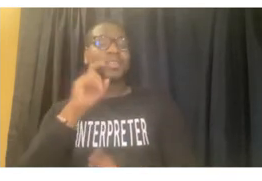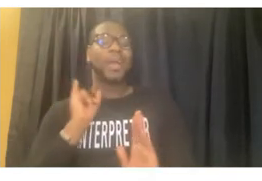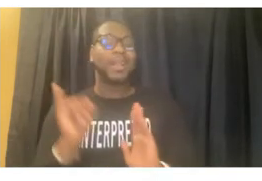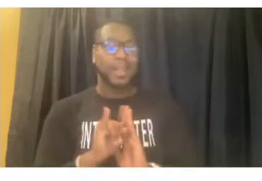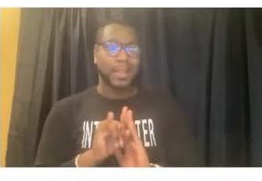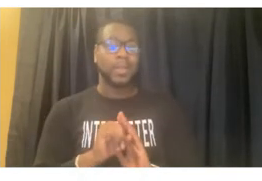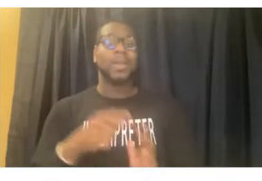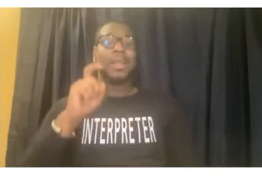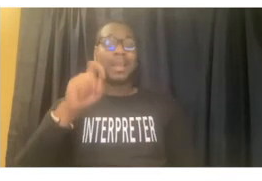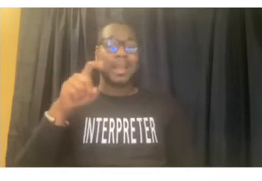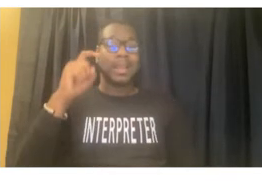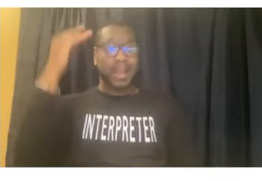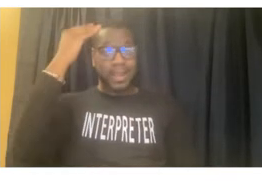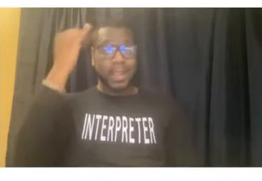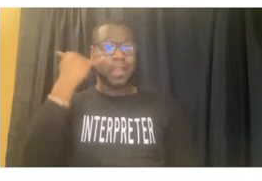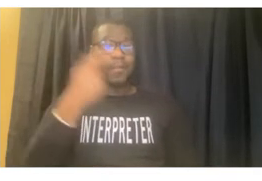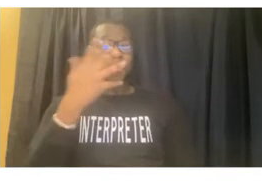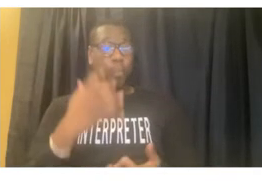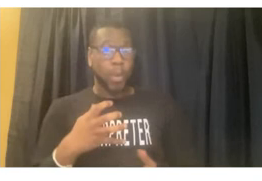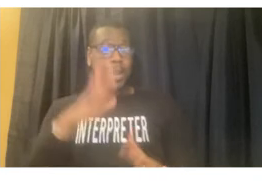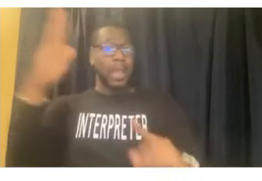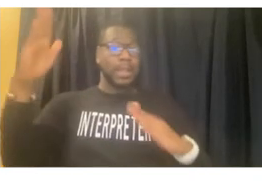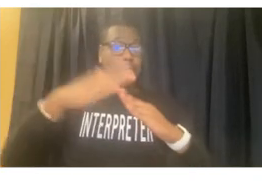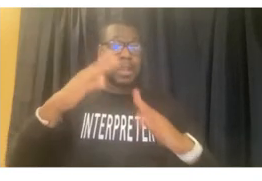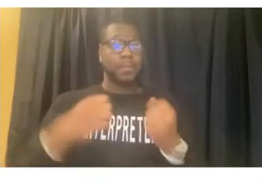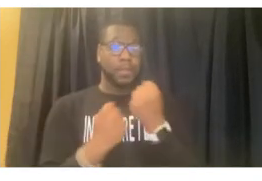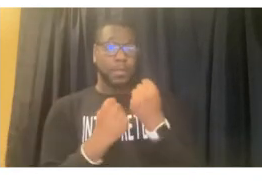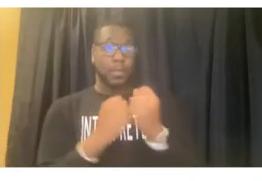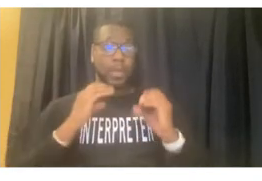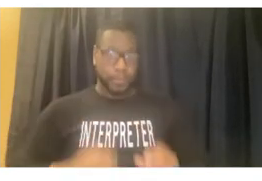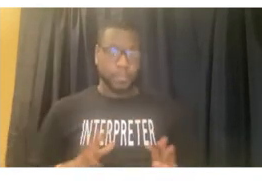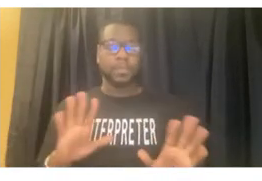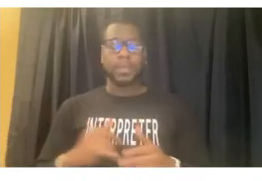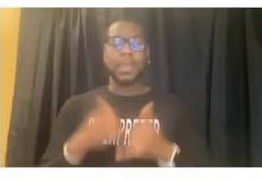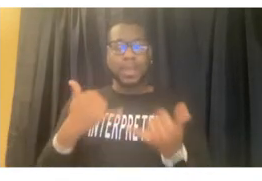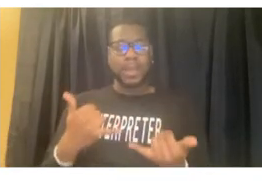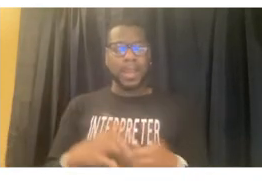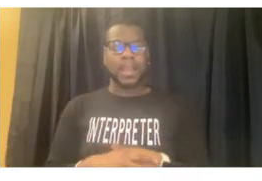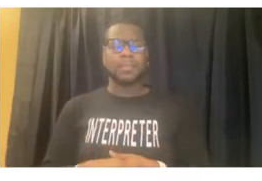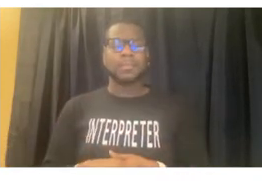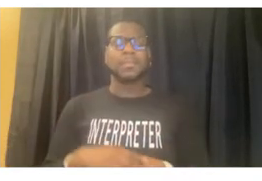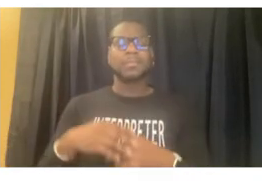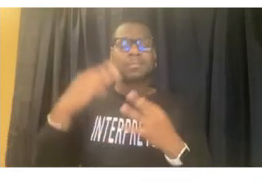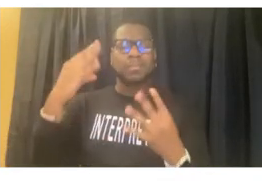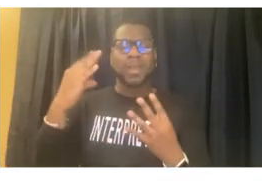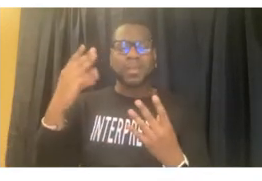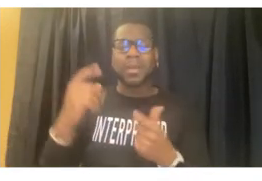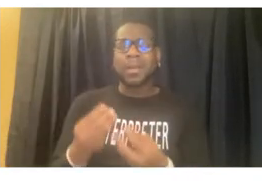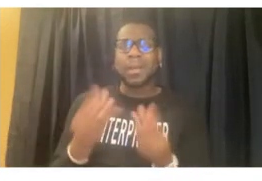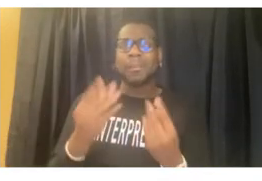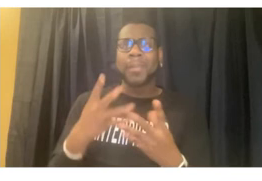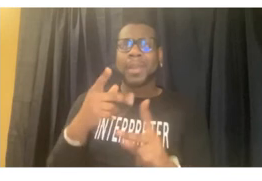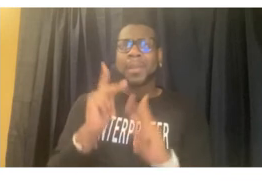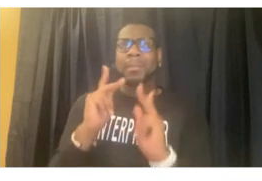clients. Tangible tools that you can take today. Take a mental health inventory. How many folks of color do I see within my private practice